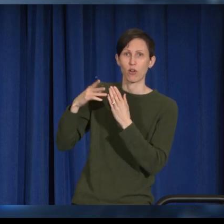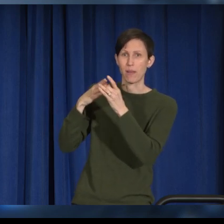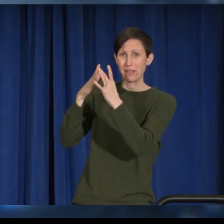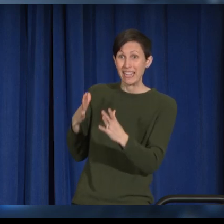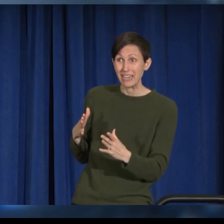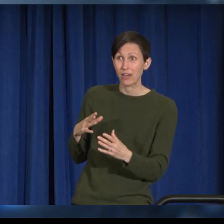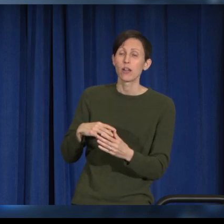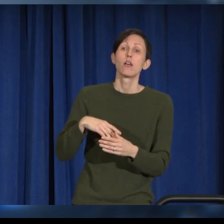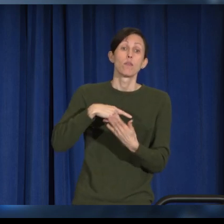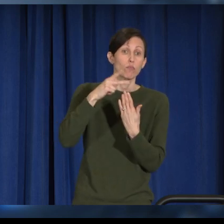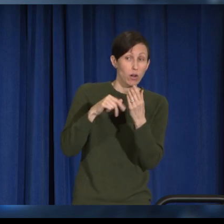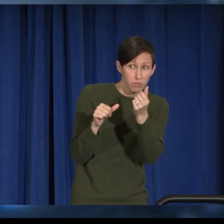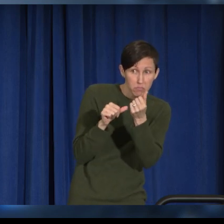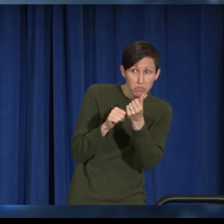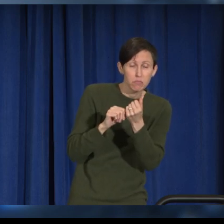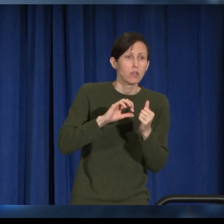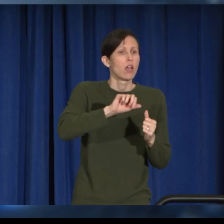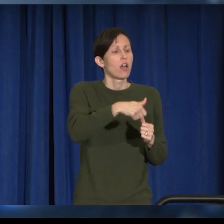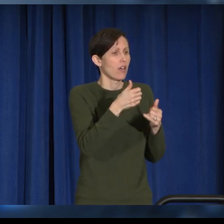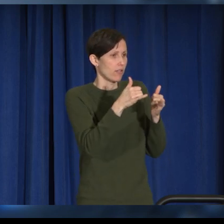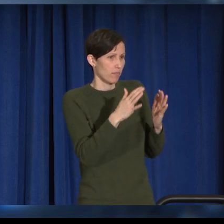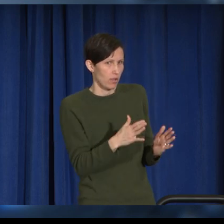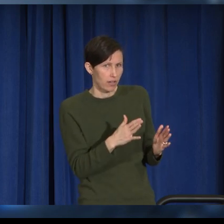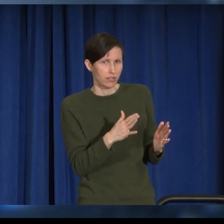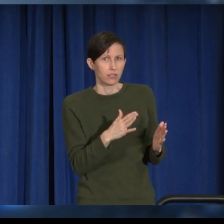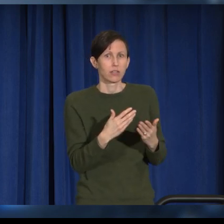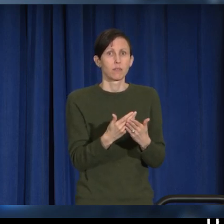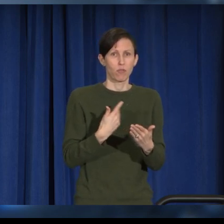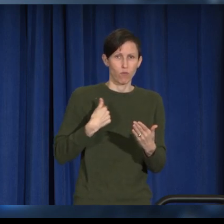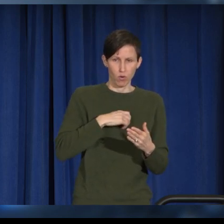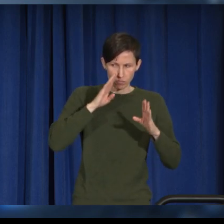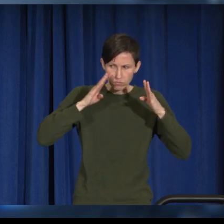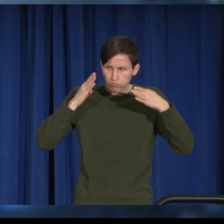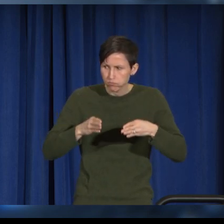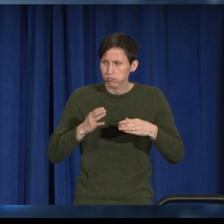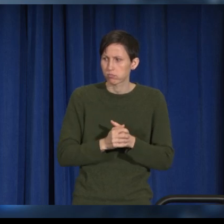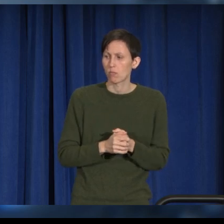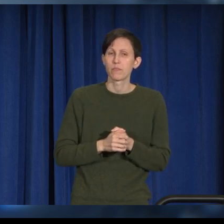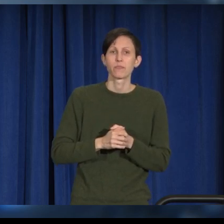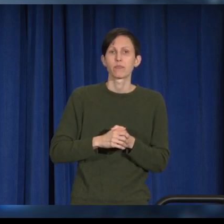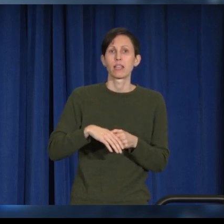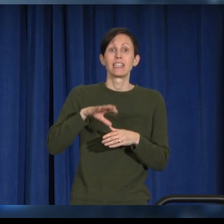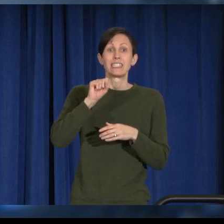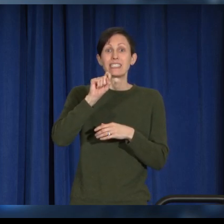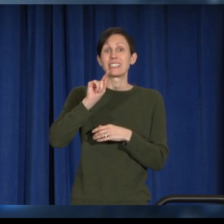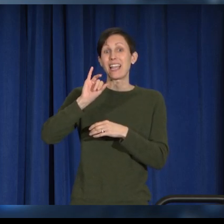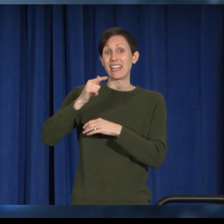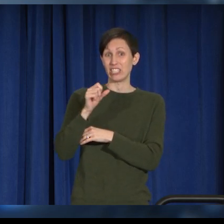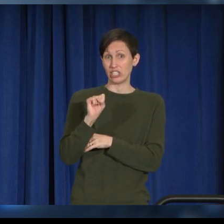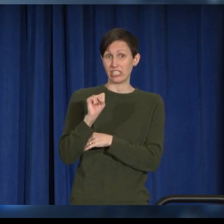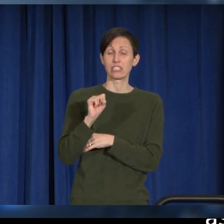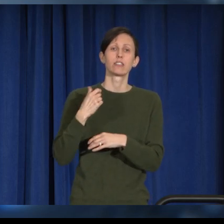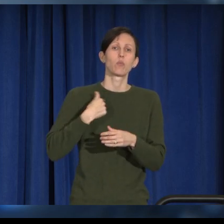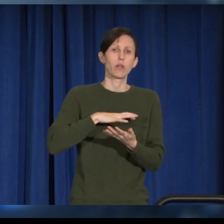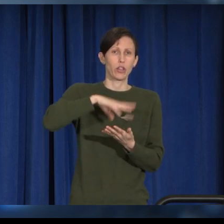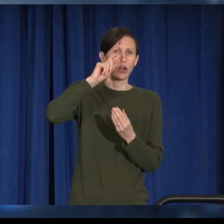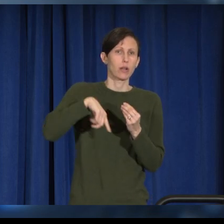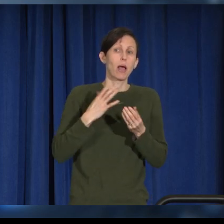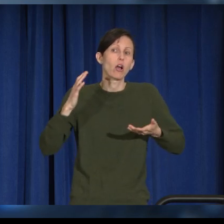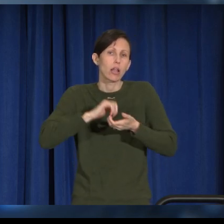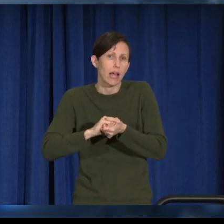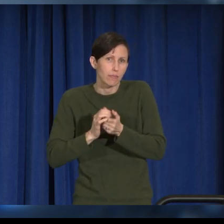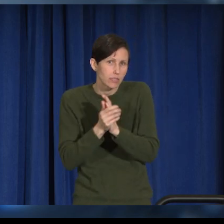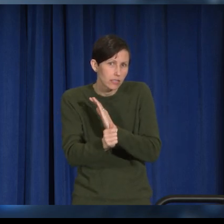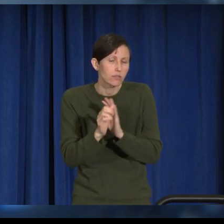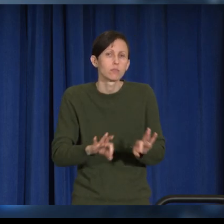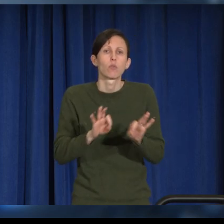program assistant, and the other players before getting ready for Stage A. In Stage A, we learn about collaborative skills that are important for